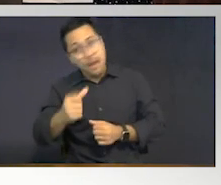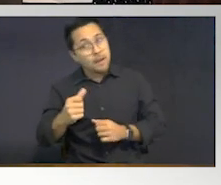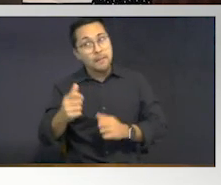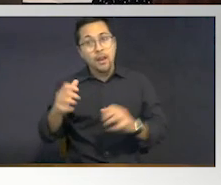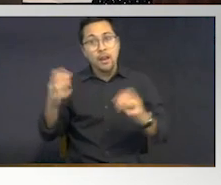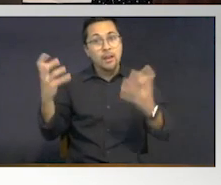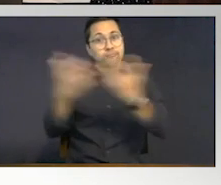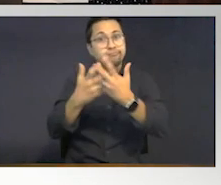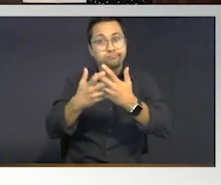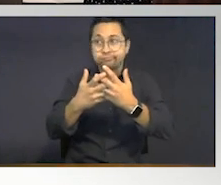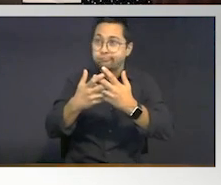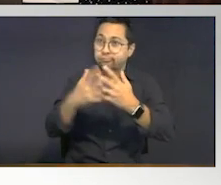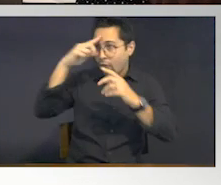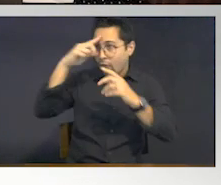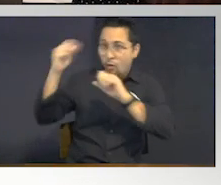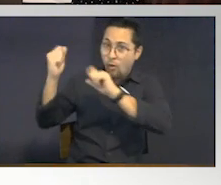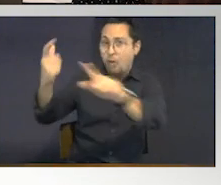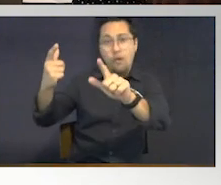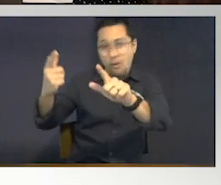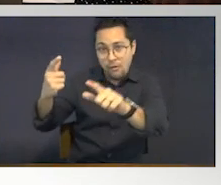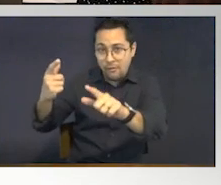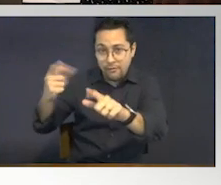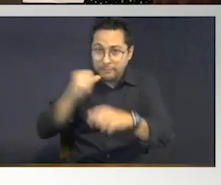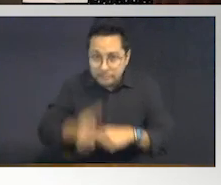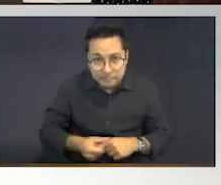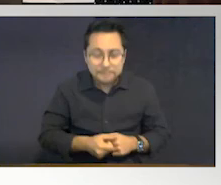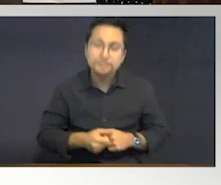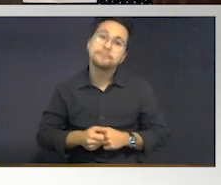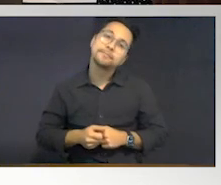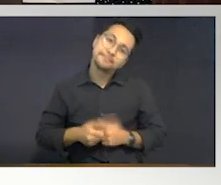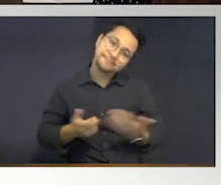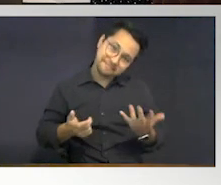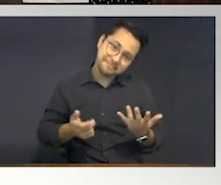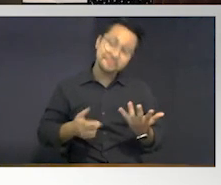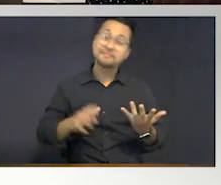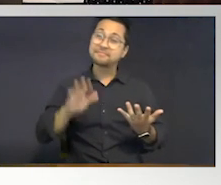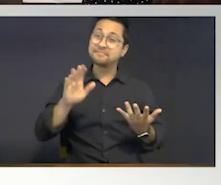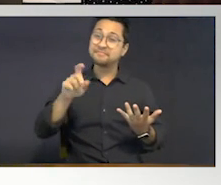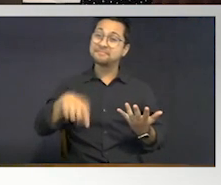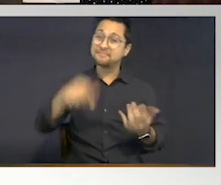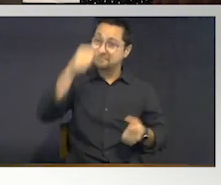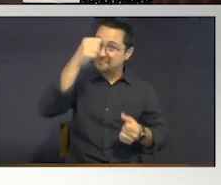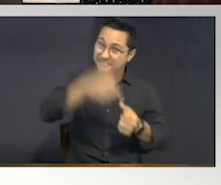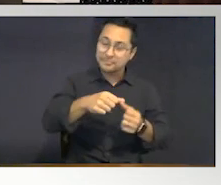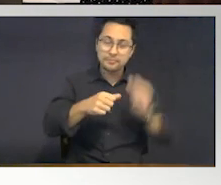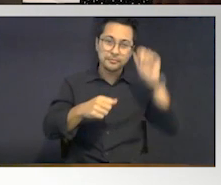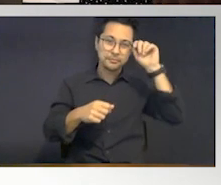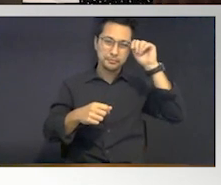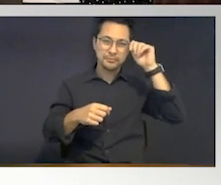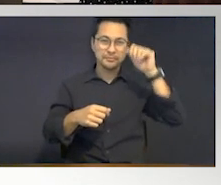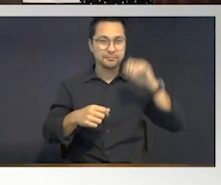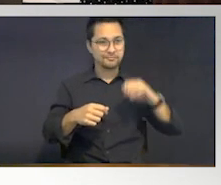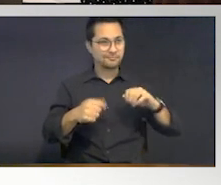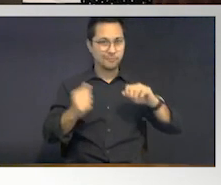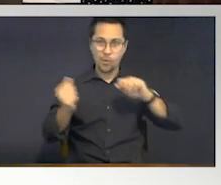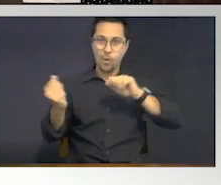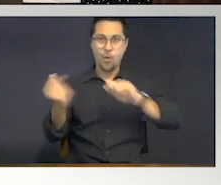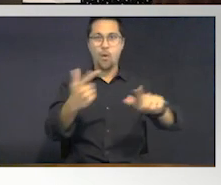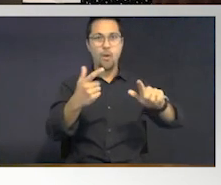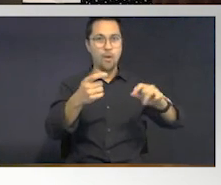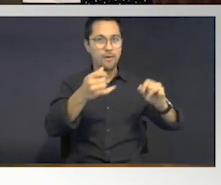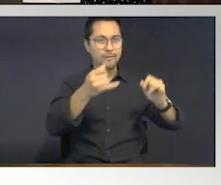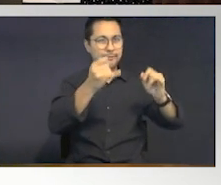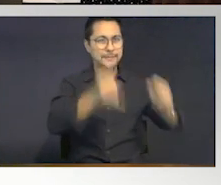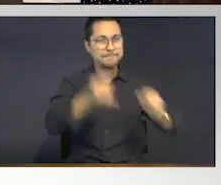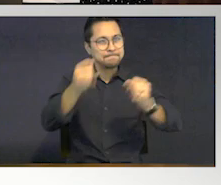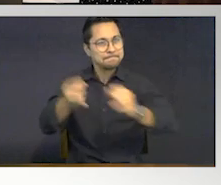else, right? So just remember that we're each a little bit different.